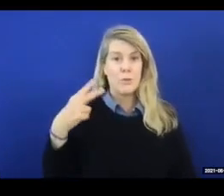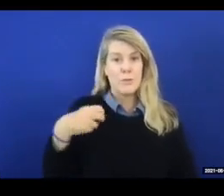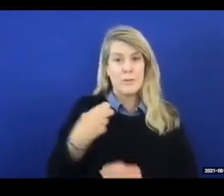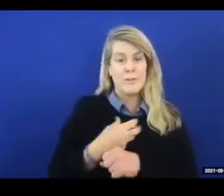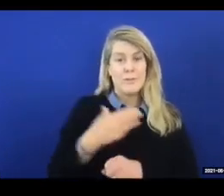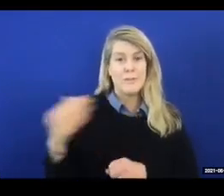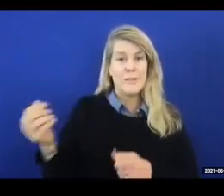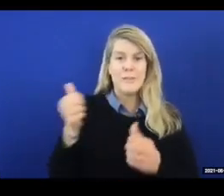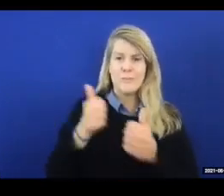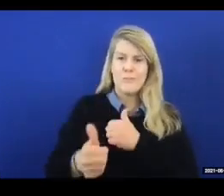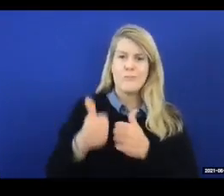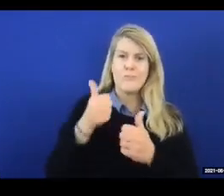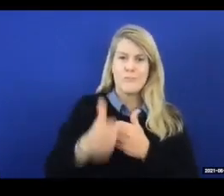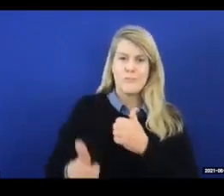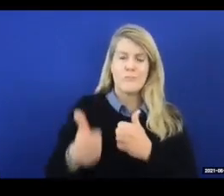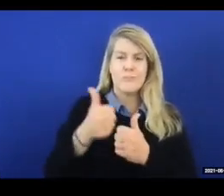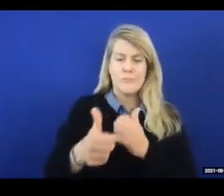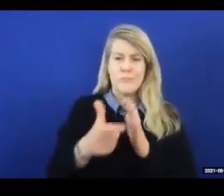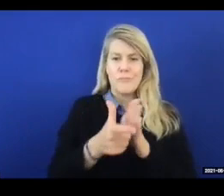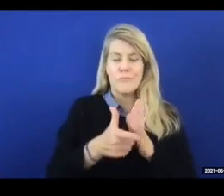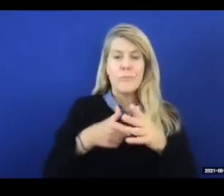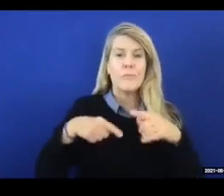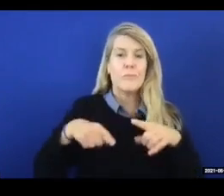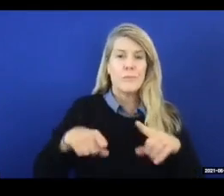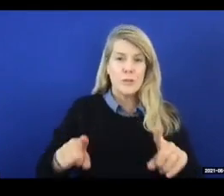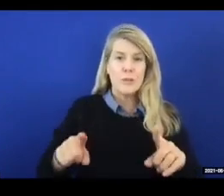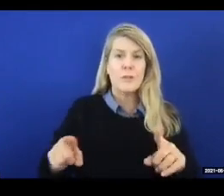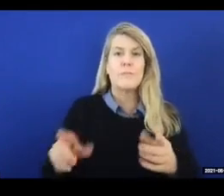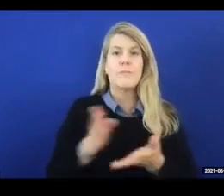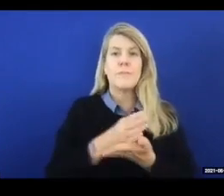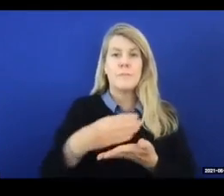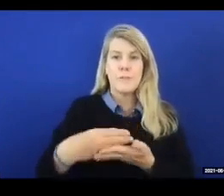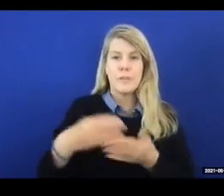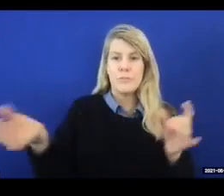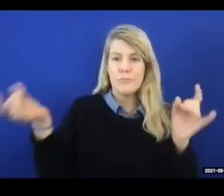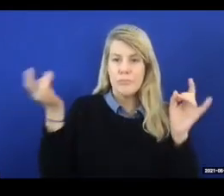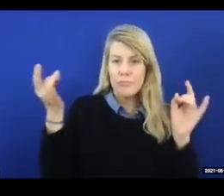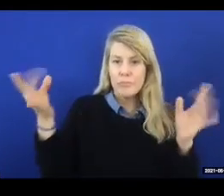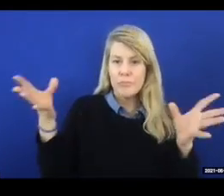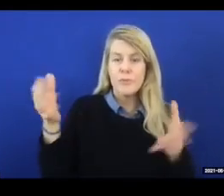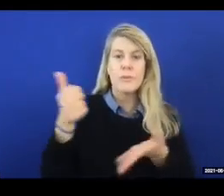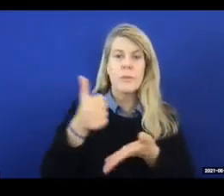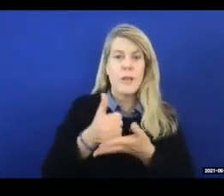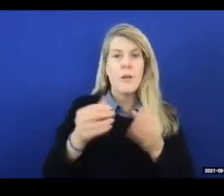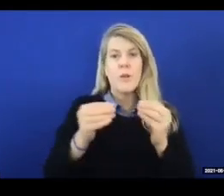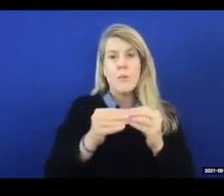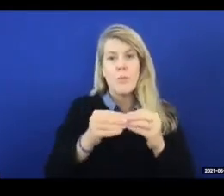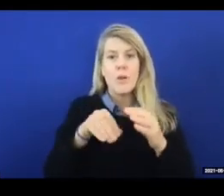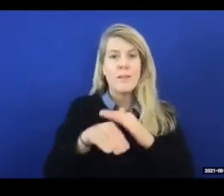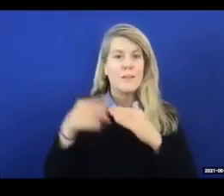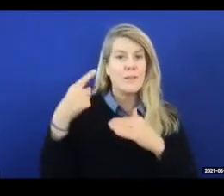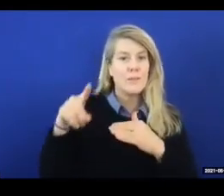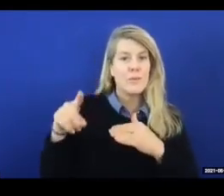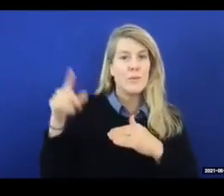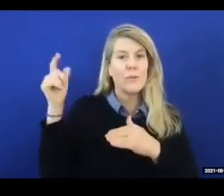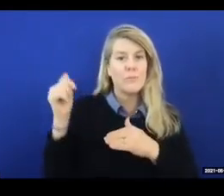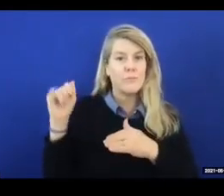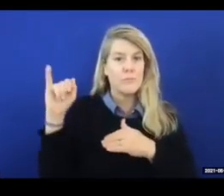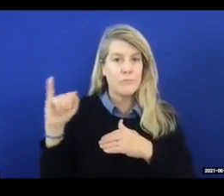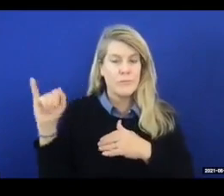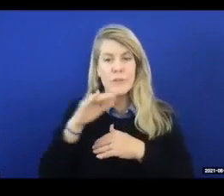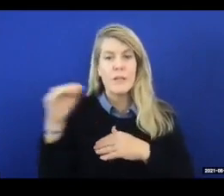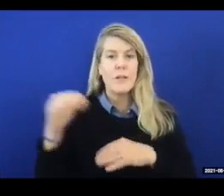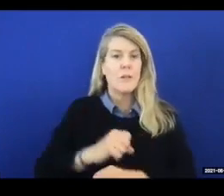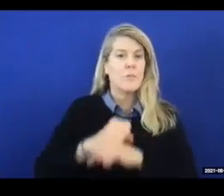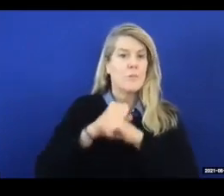and passed legislation during the budget crisis to expand access to health care, protect education